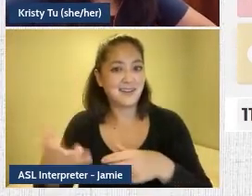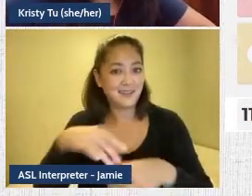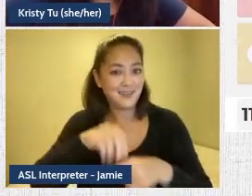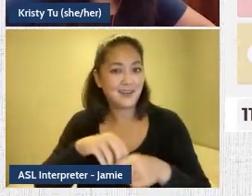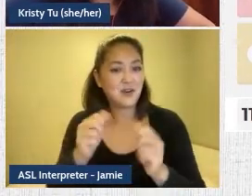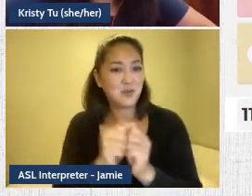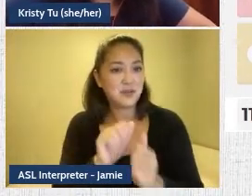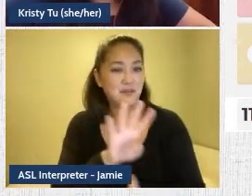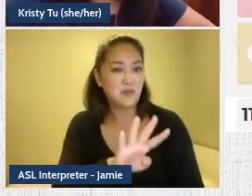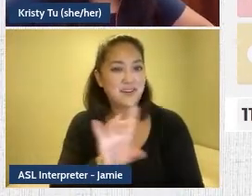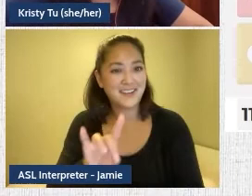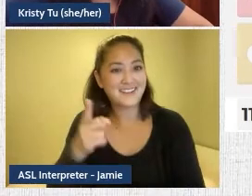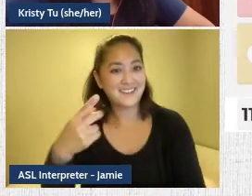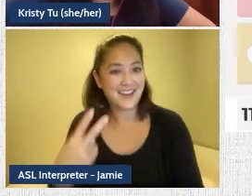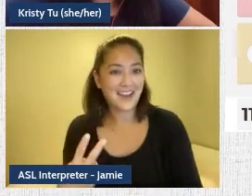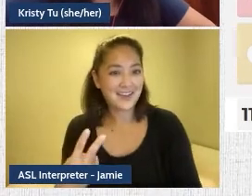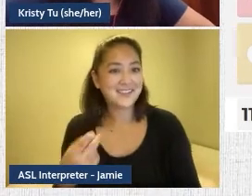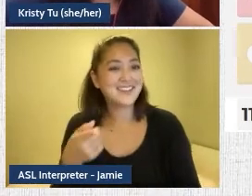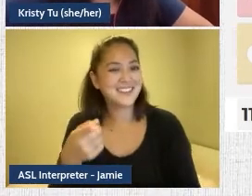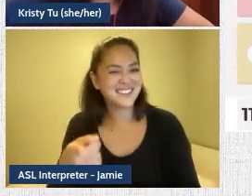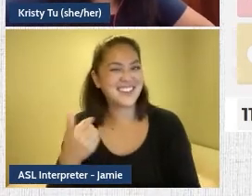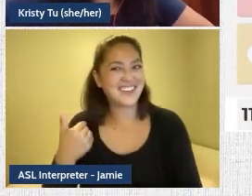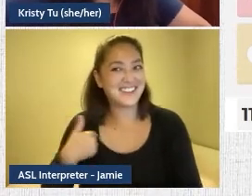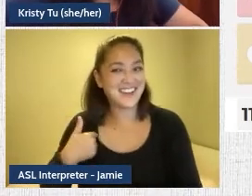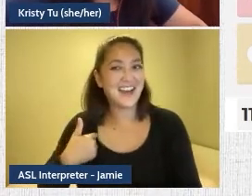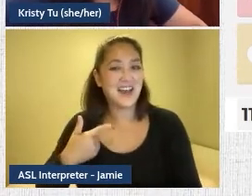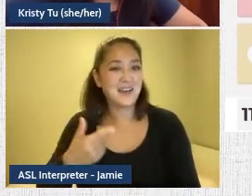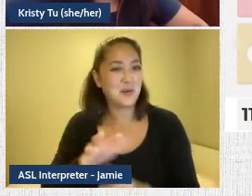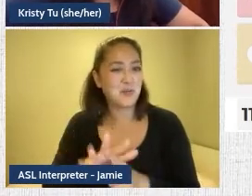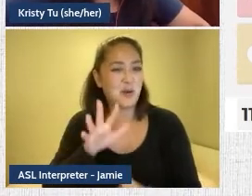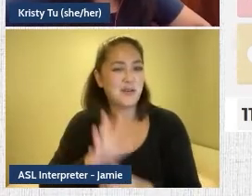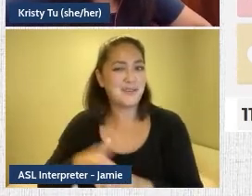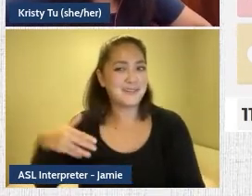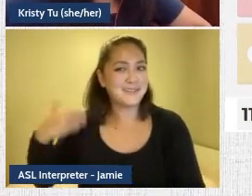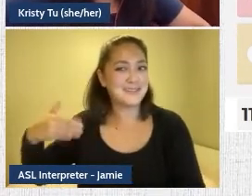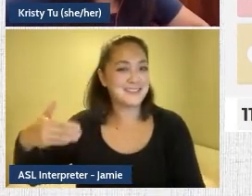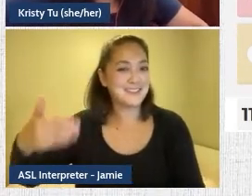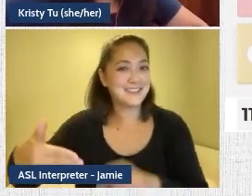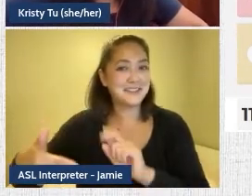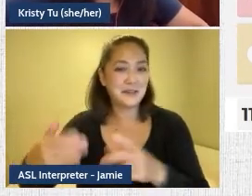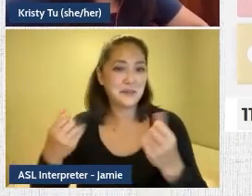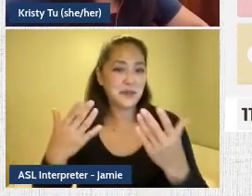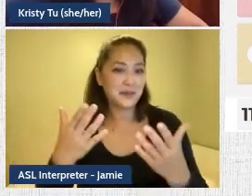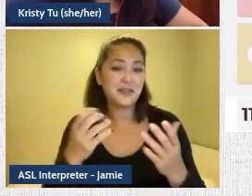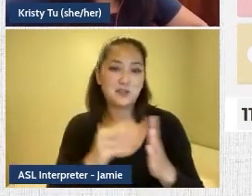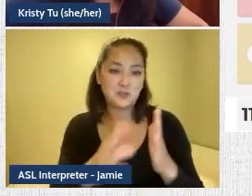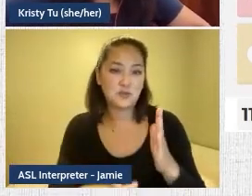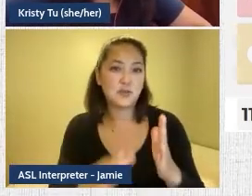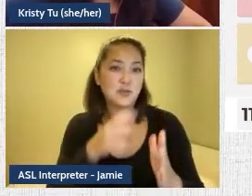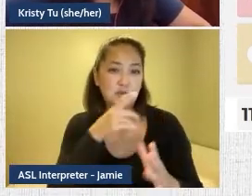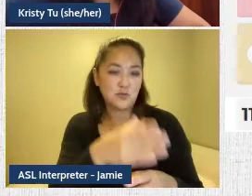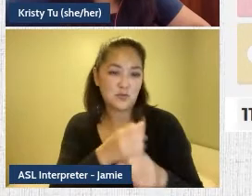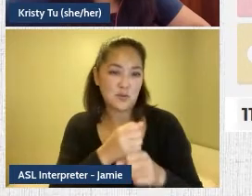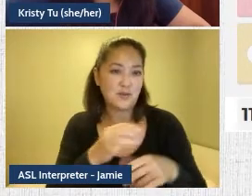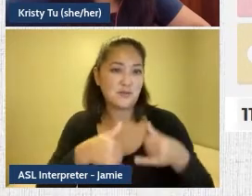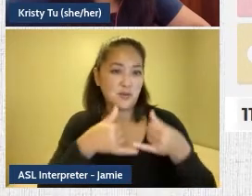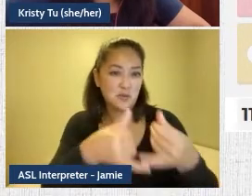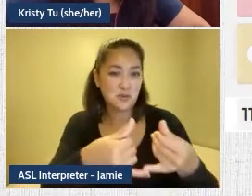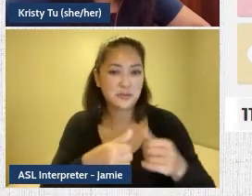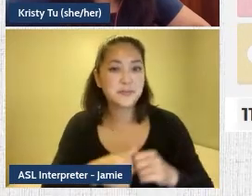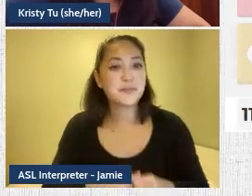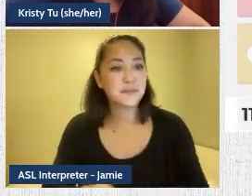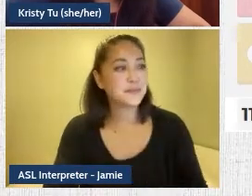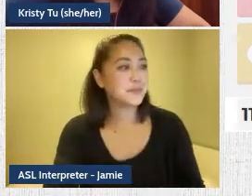So Science 48 and a half has a legacy of, I think, now 20 students or so that have gotten this scholarship and are part of the award. Part of the